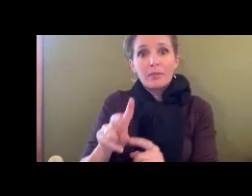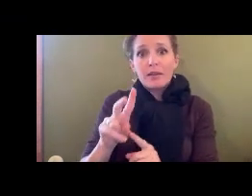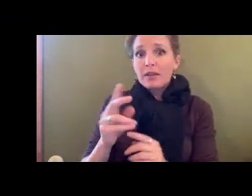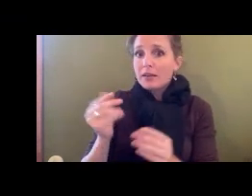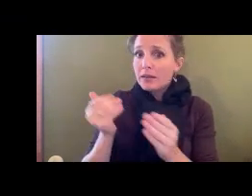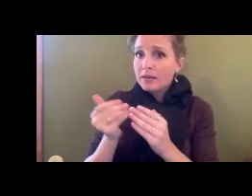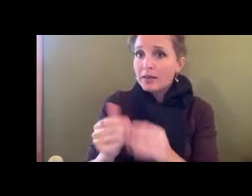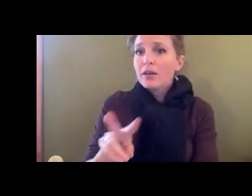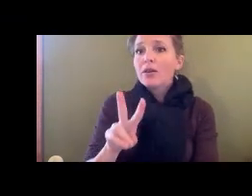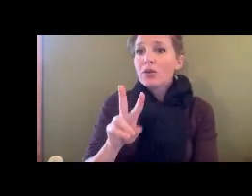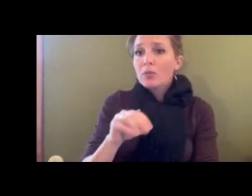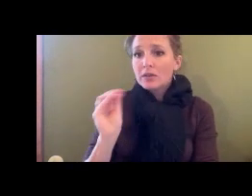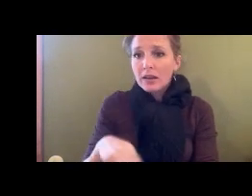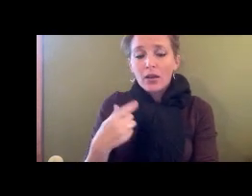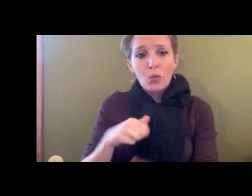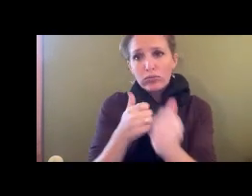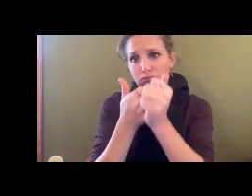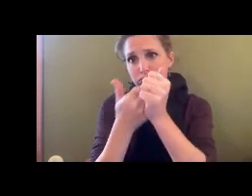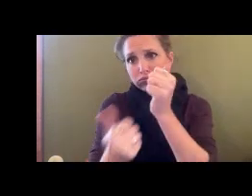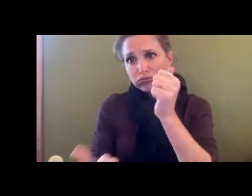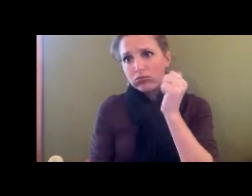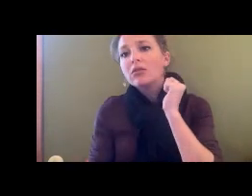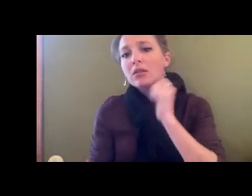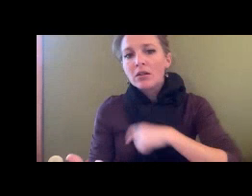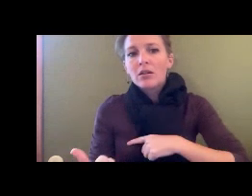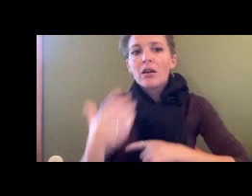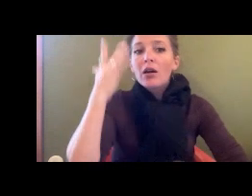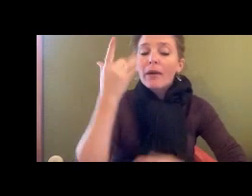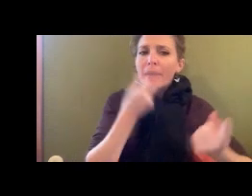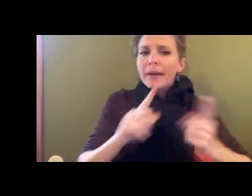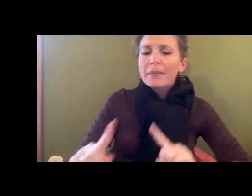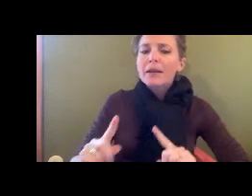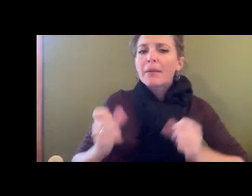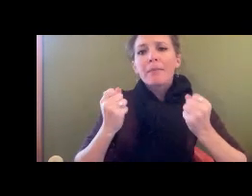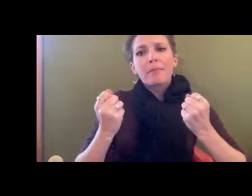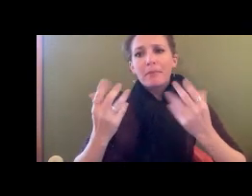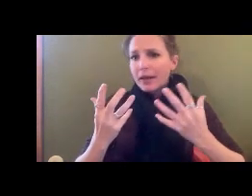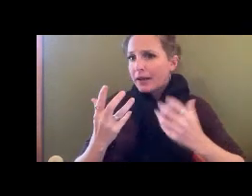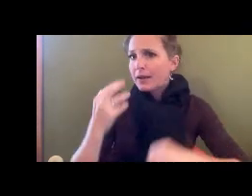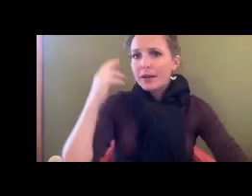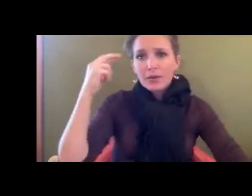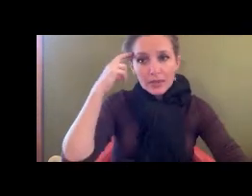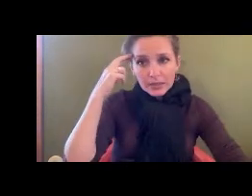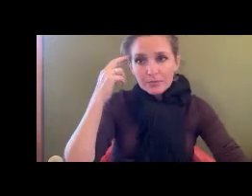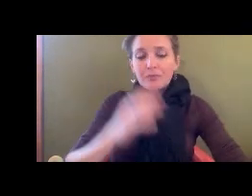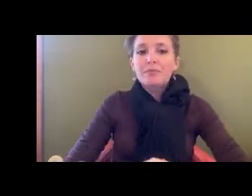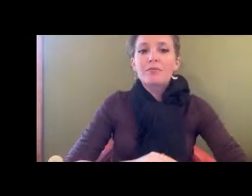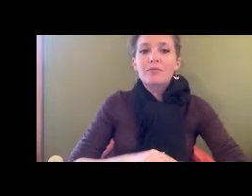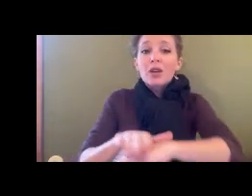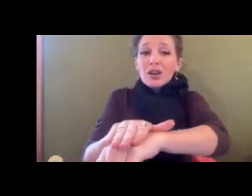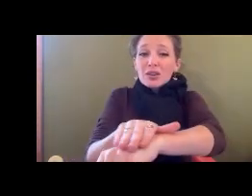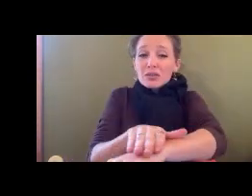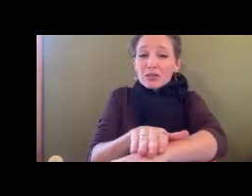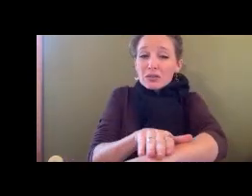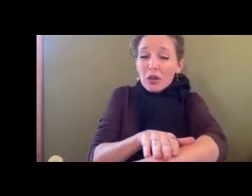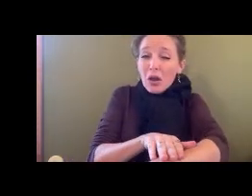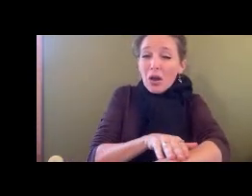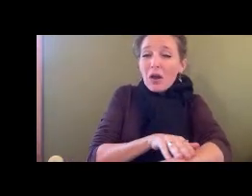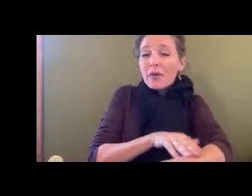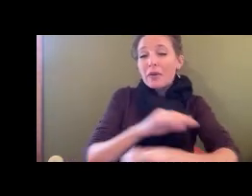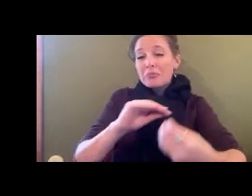has productivity growth slowed? There are several reasons. One is a slowing rate of innovation